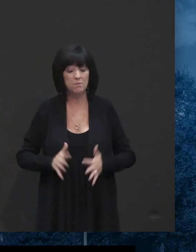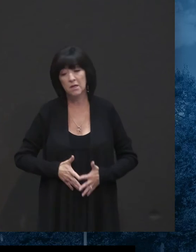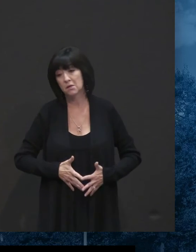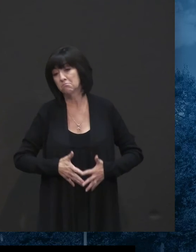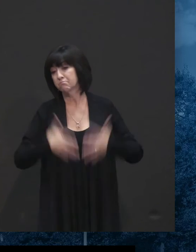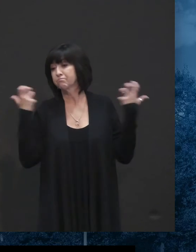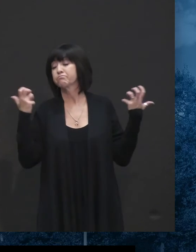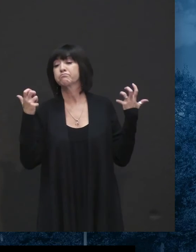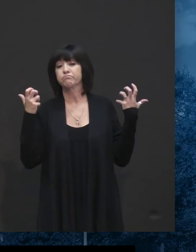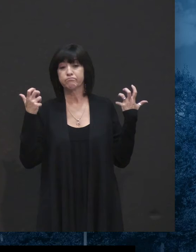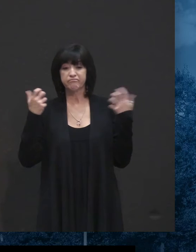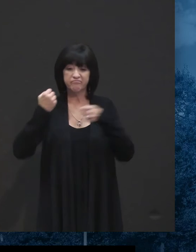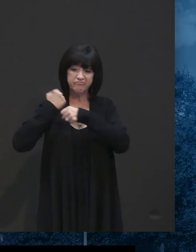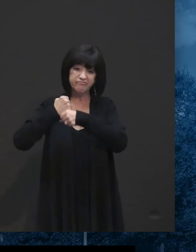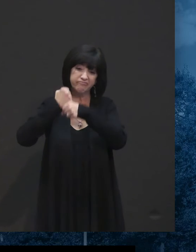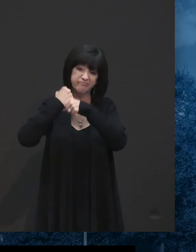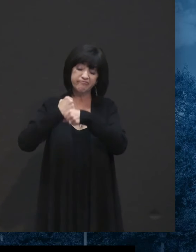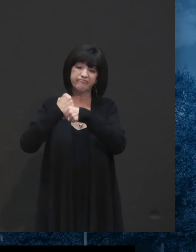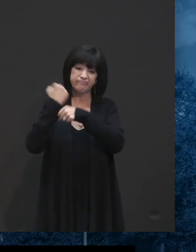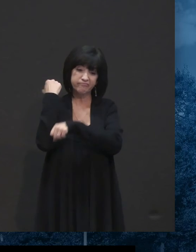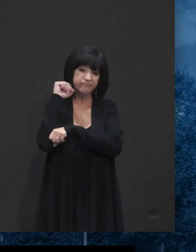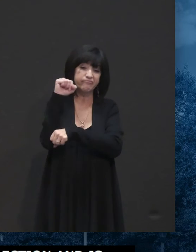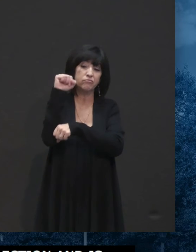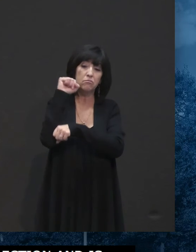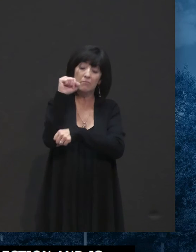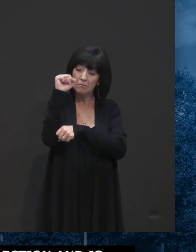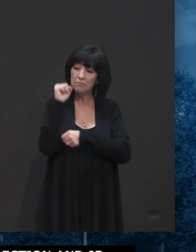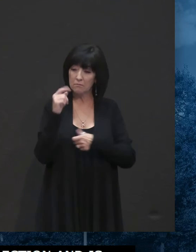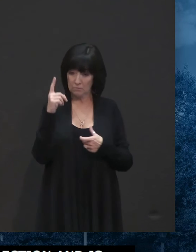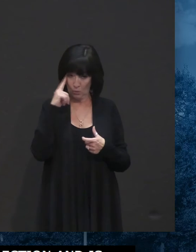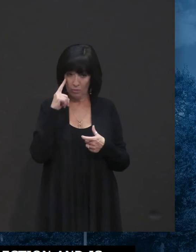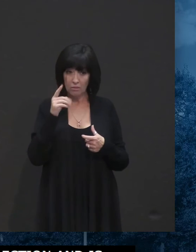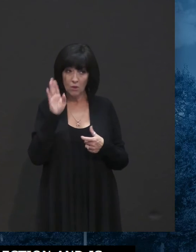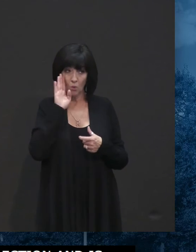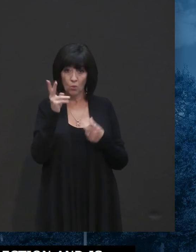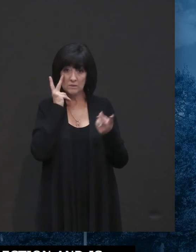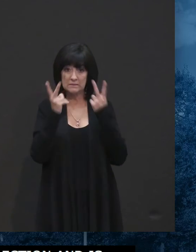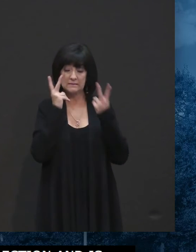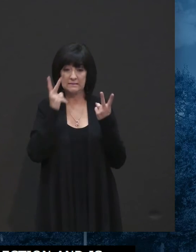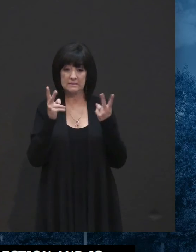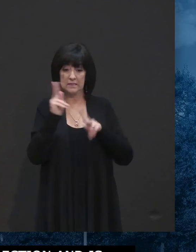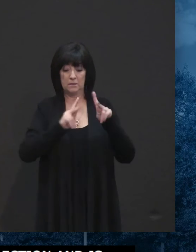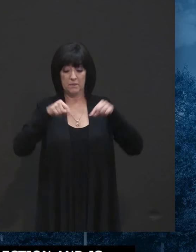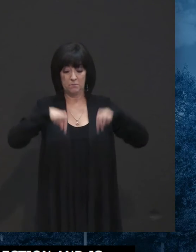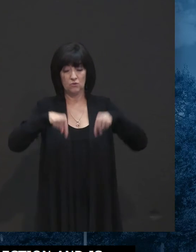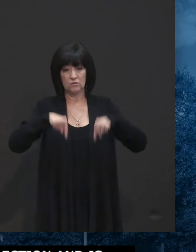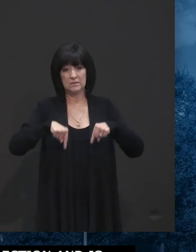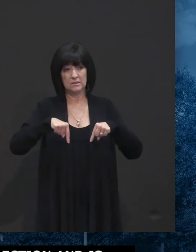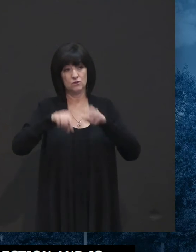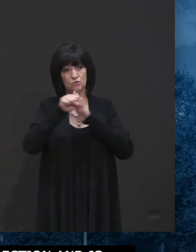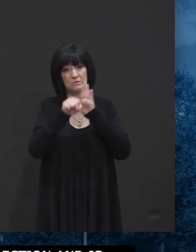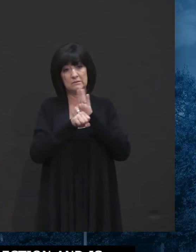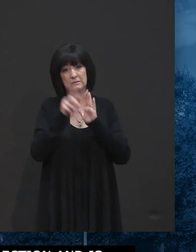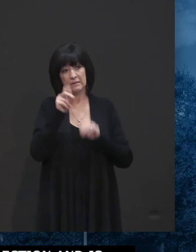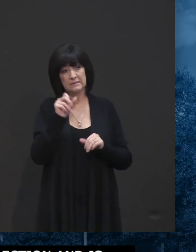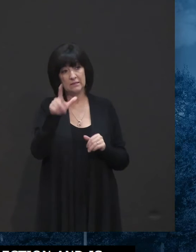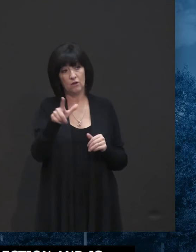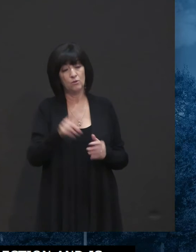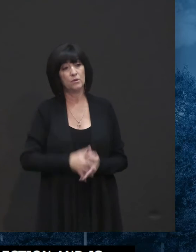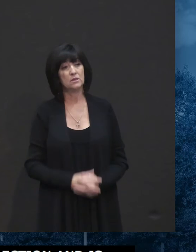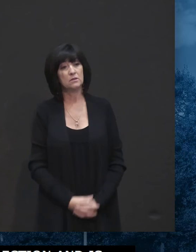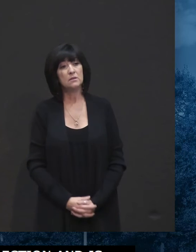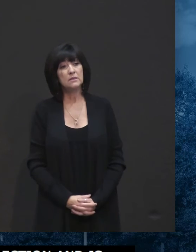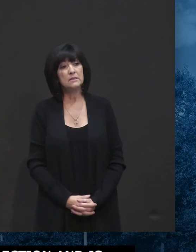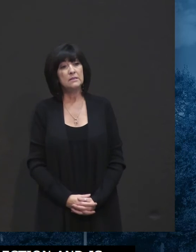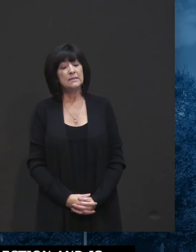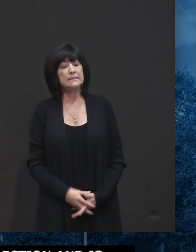for elections prior, to prepare for potential civil unrest in Delaware due to the election? Yeah, I am really